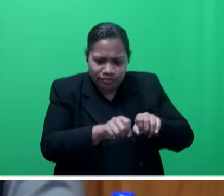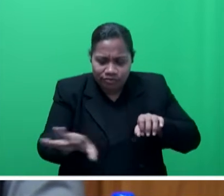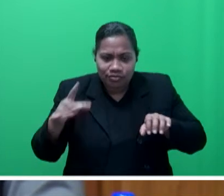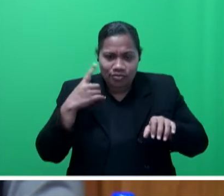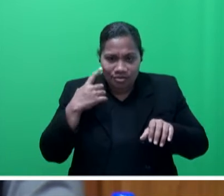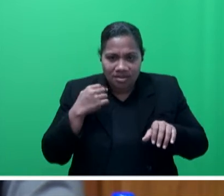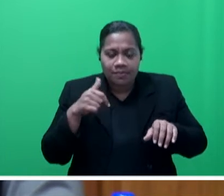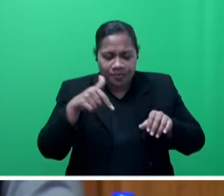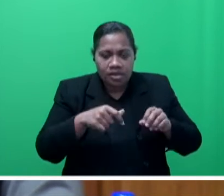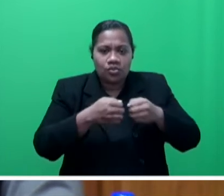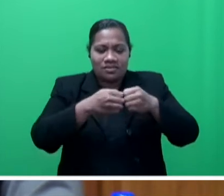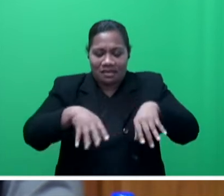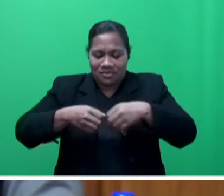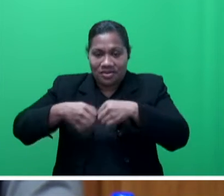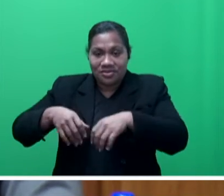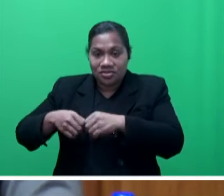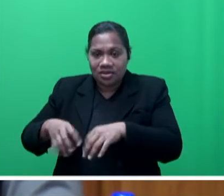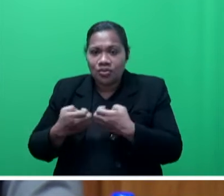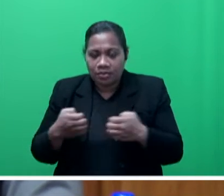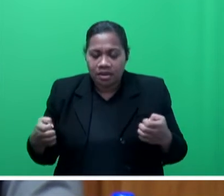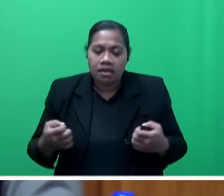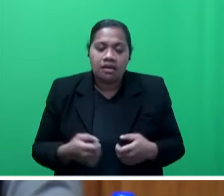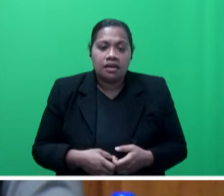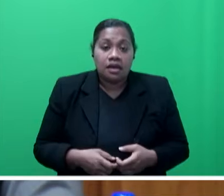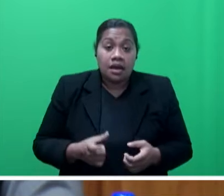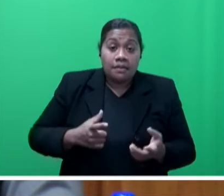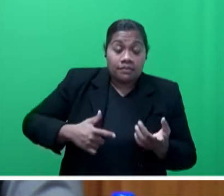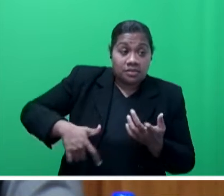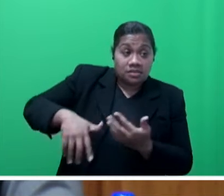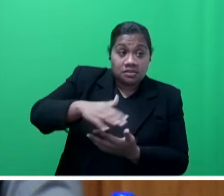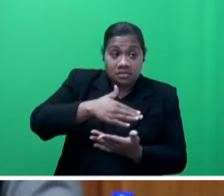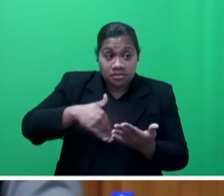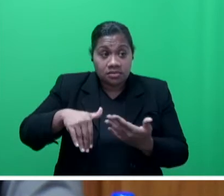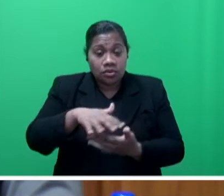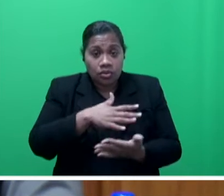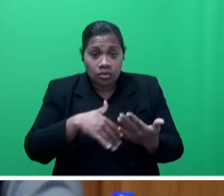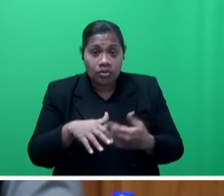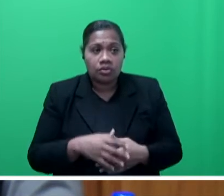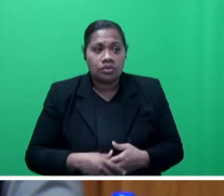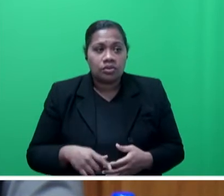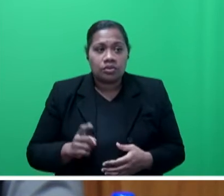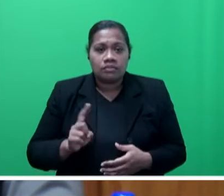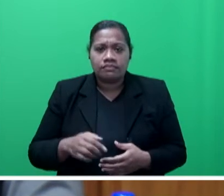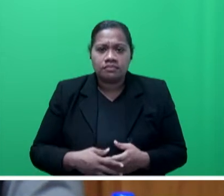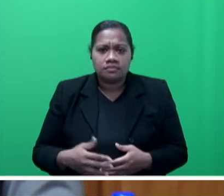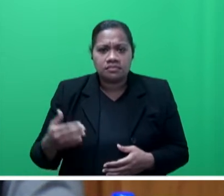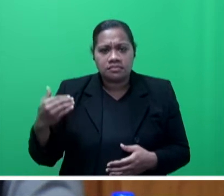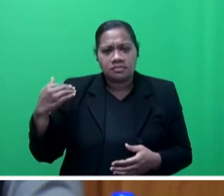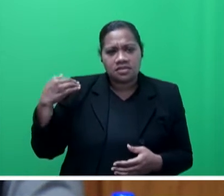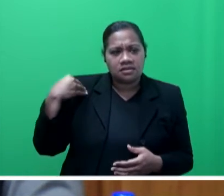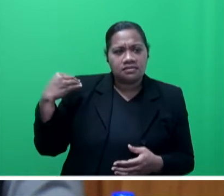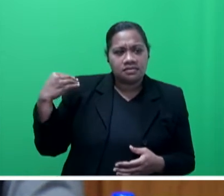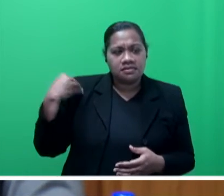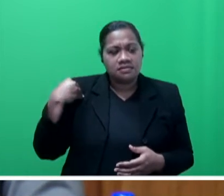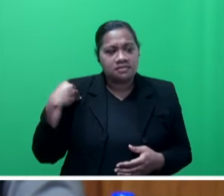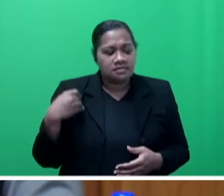of our concerns was that the cyclones, the saltwater intrusion would actually affect the aquifers. But the